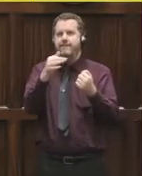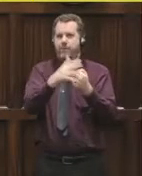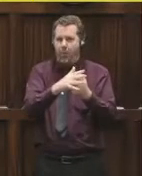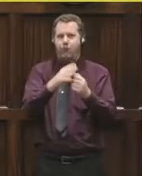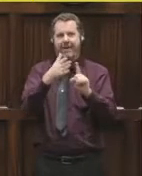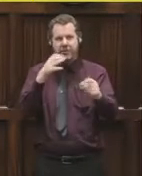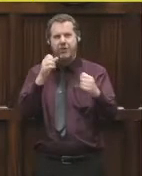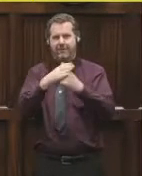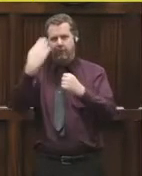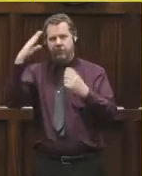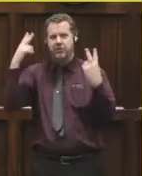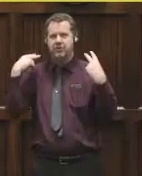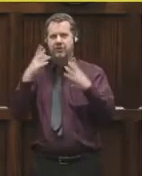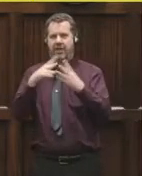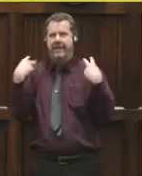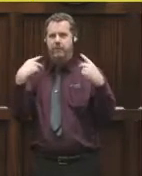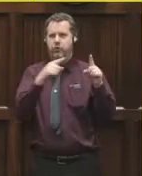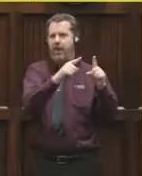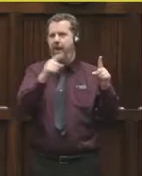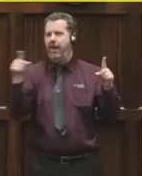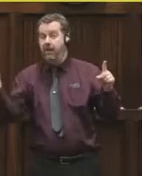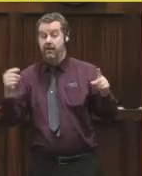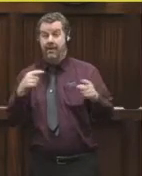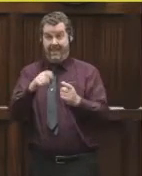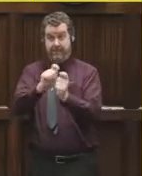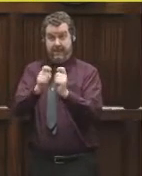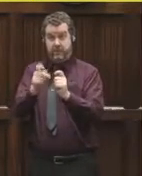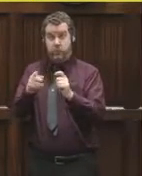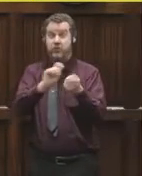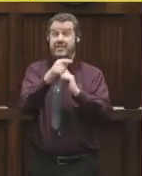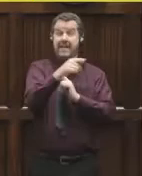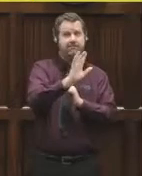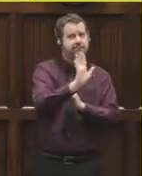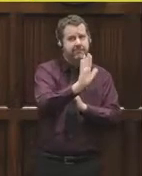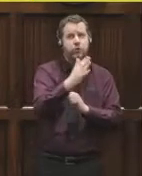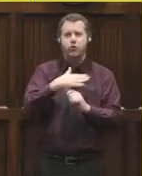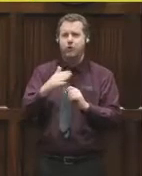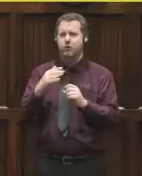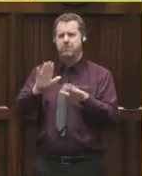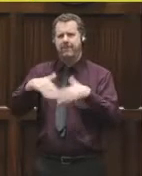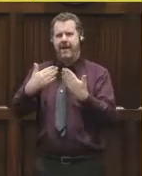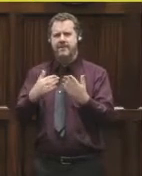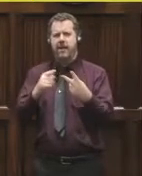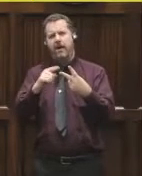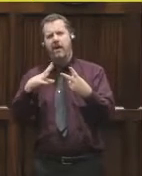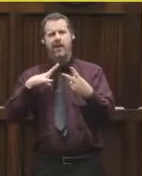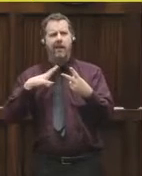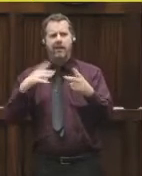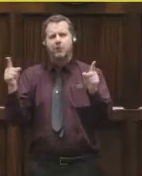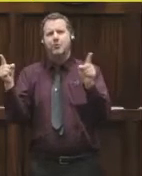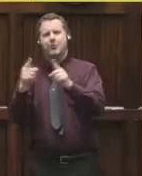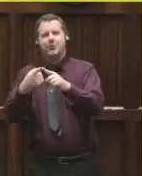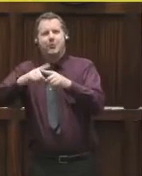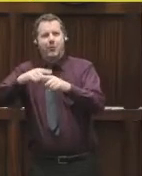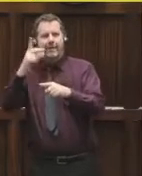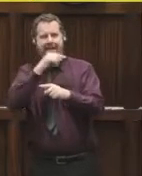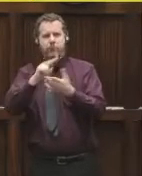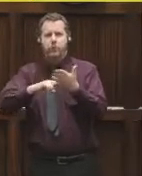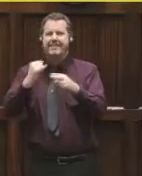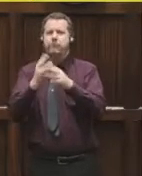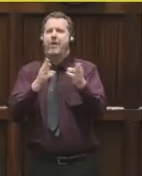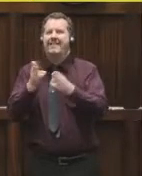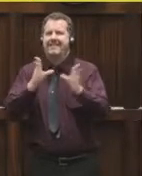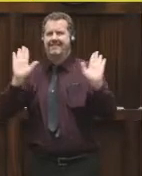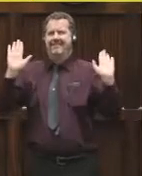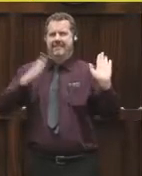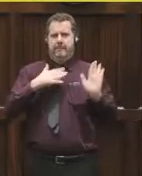this amendment does not take away from that, but it does provide a shorter citation that people will use in practice. Now, that's my personal view.